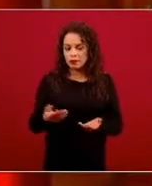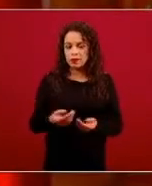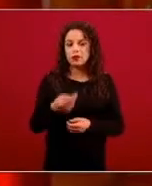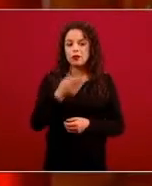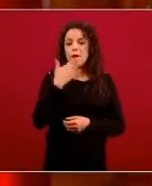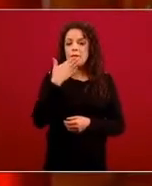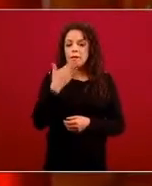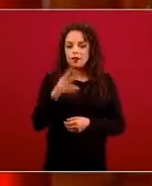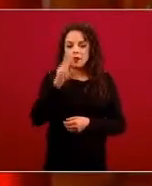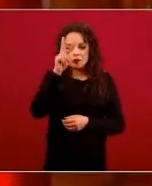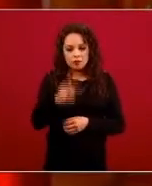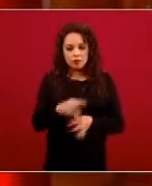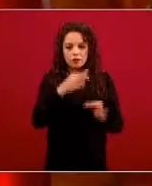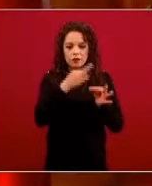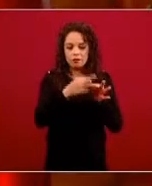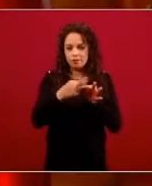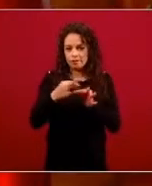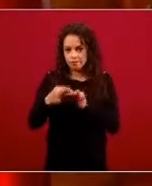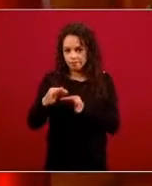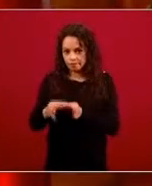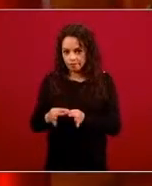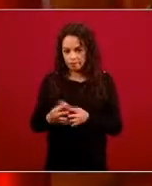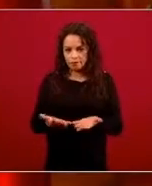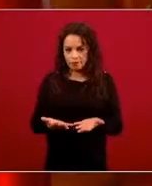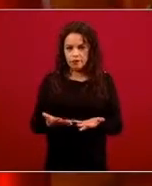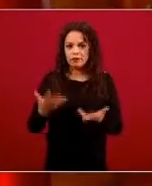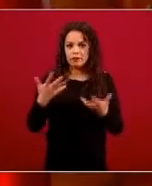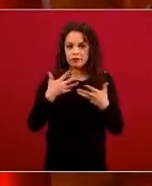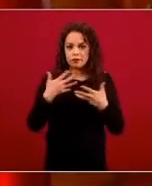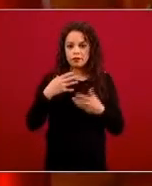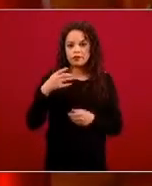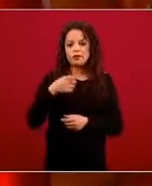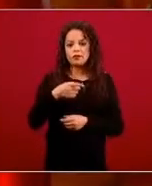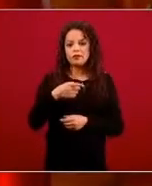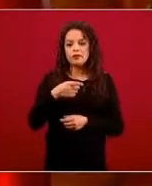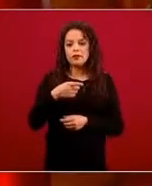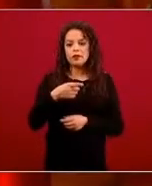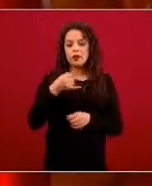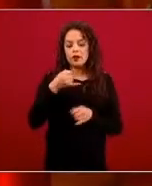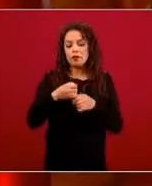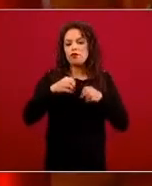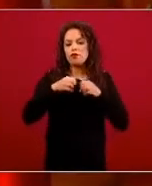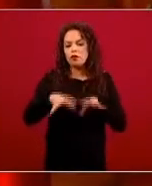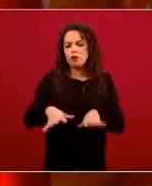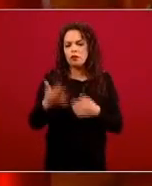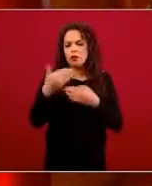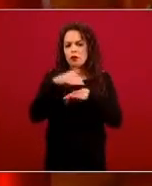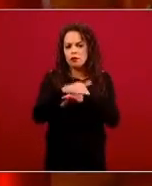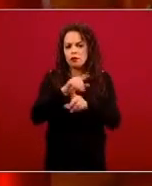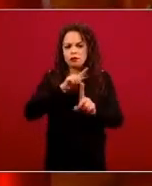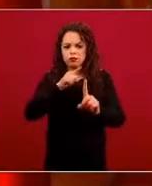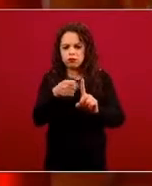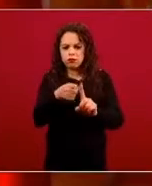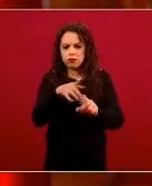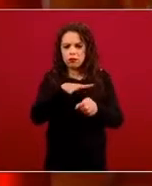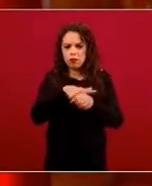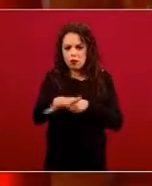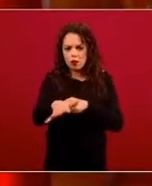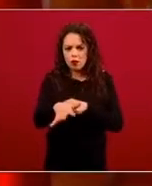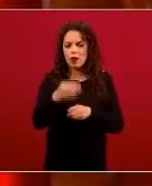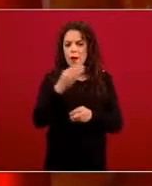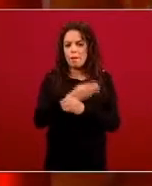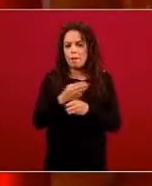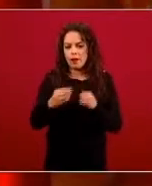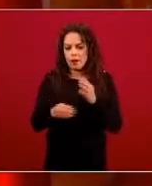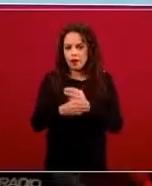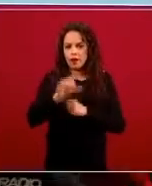want fake news in first place on the ranking for Google rankings. We want to